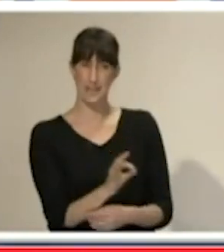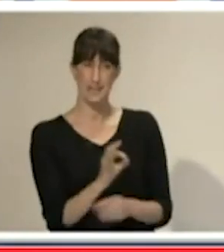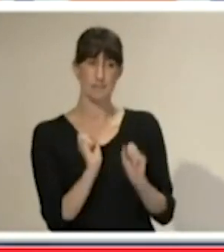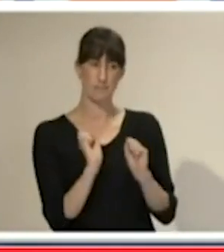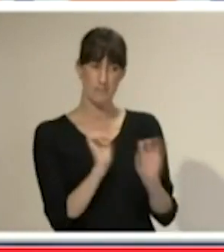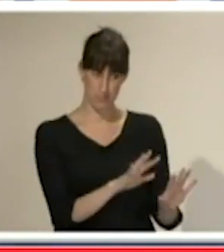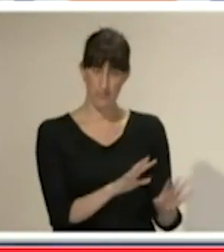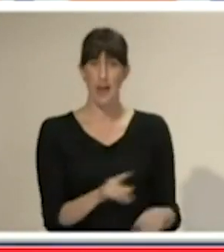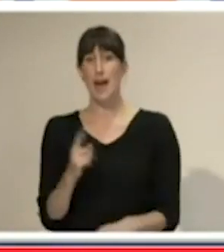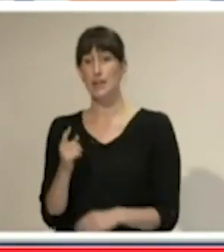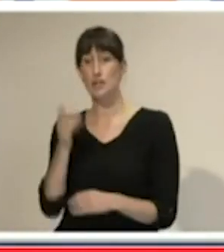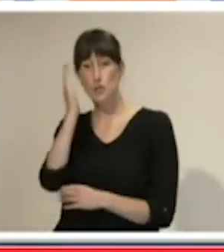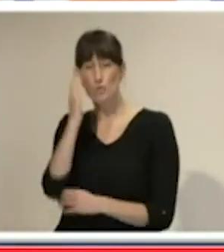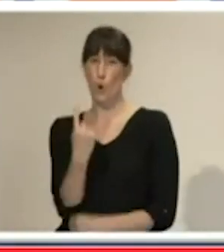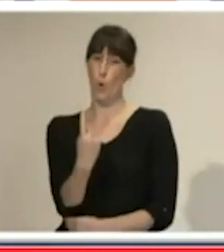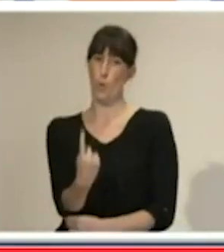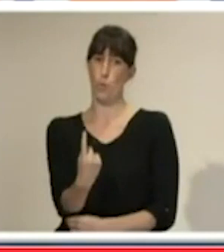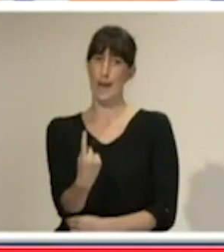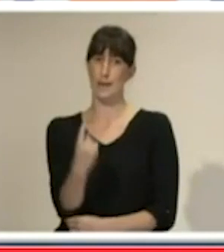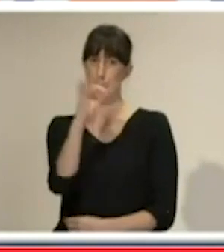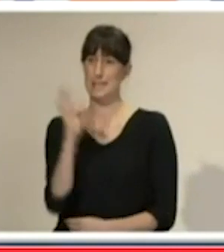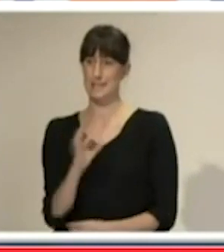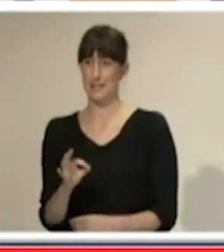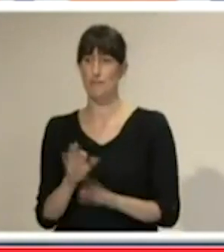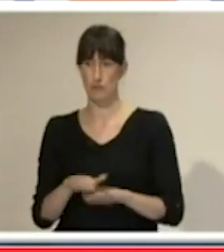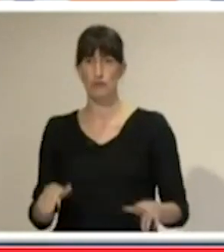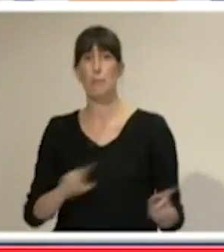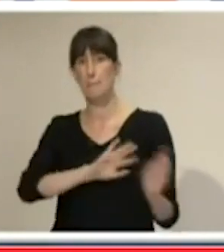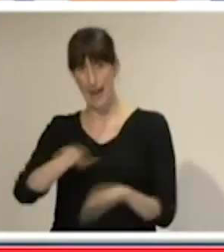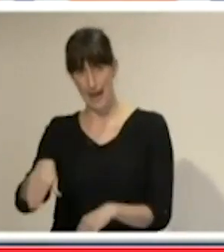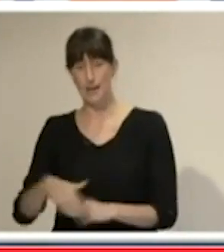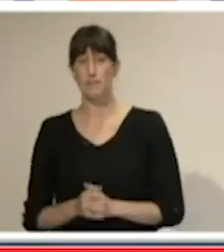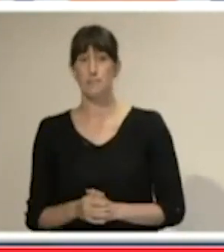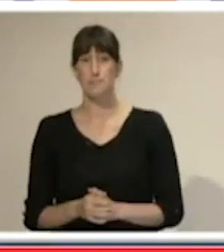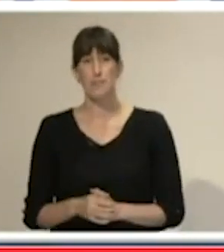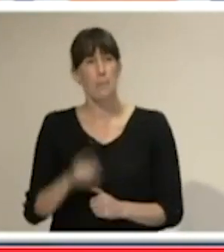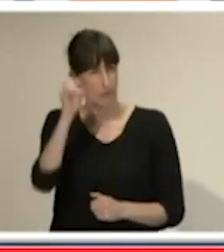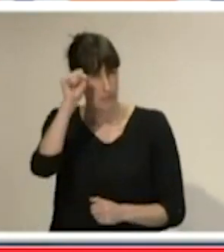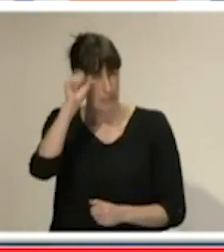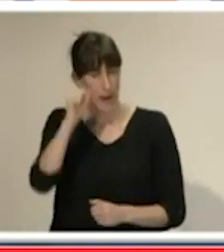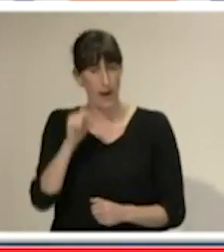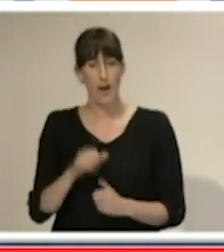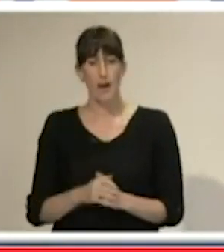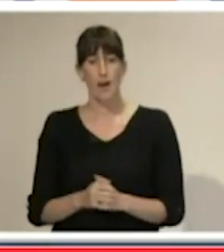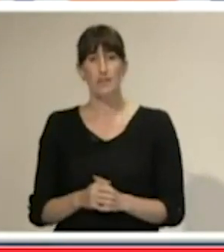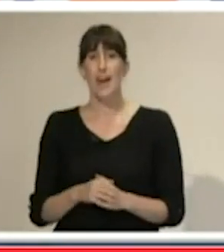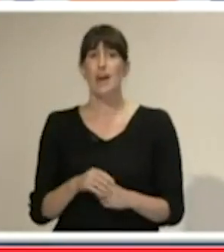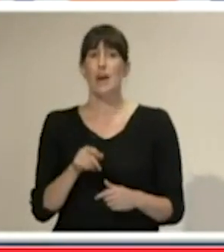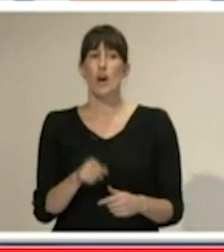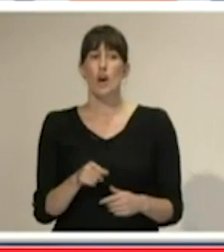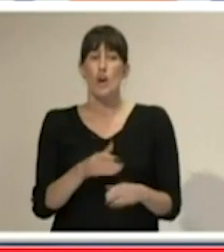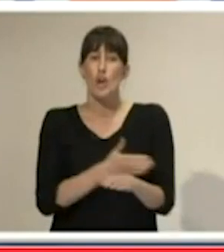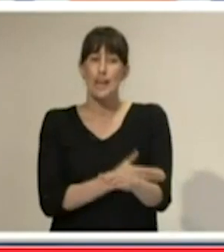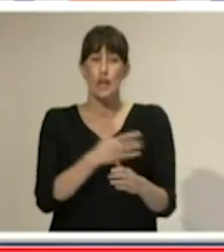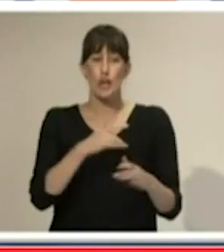in schools. Keeping in mind, though, for those numbers, we've had reporting from 37% of early learning